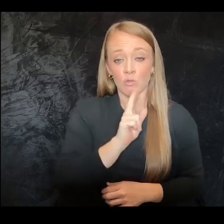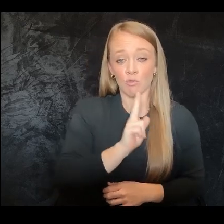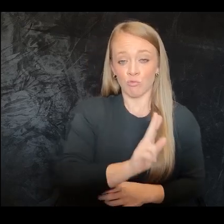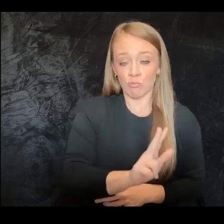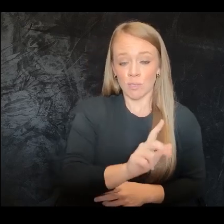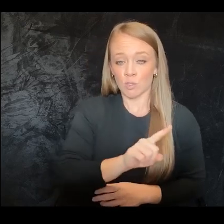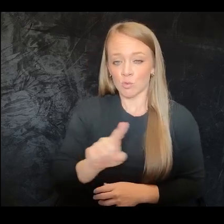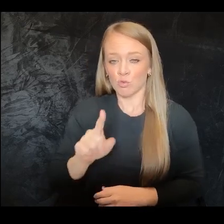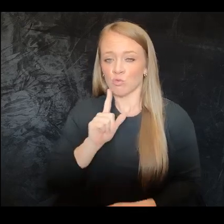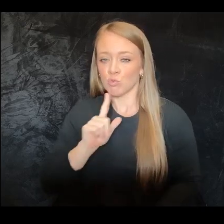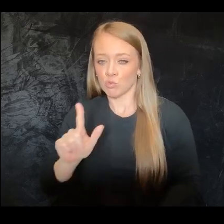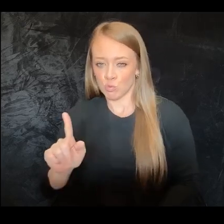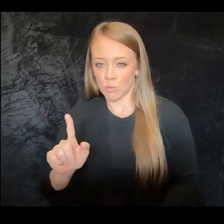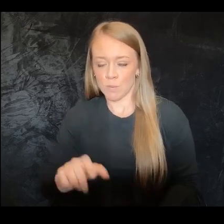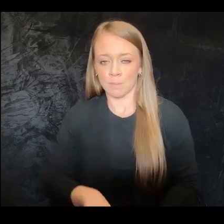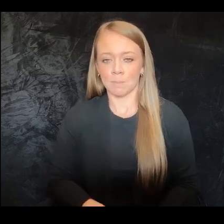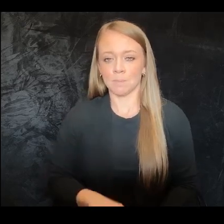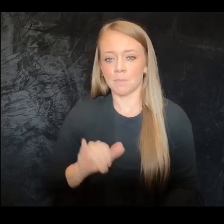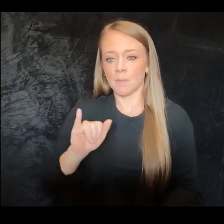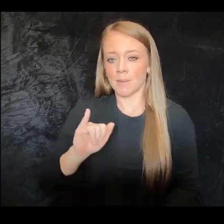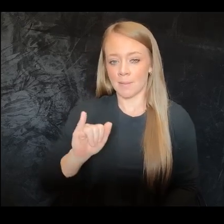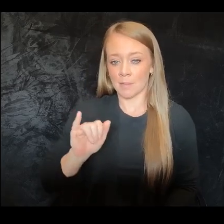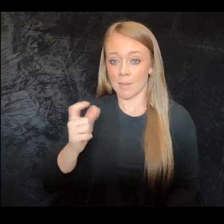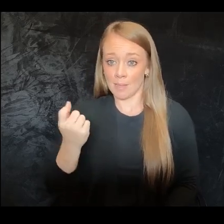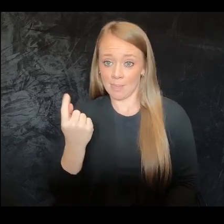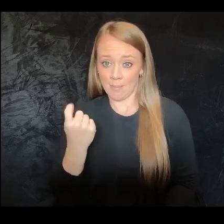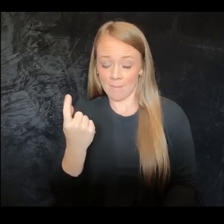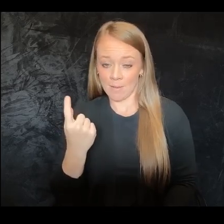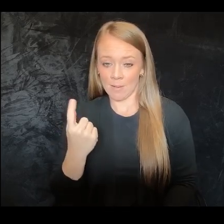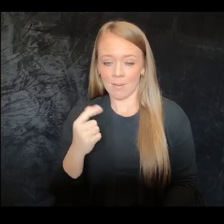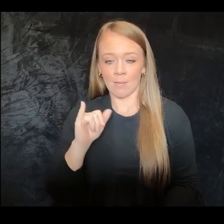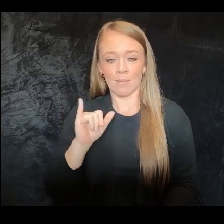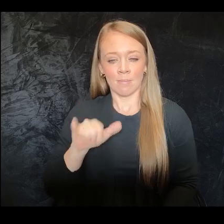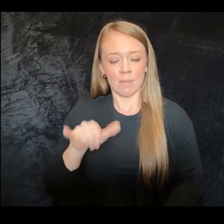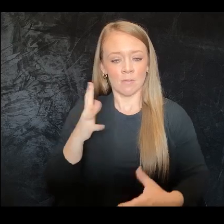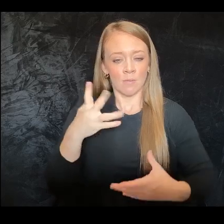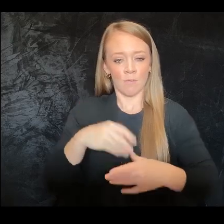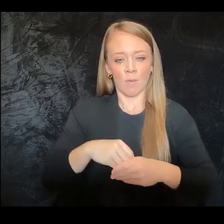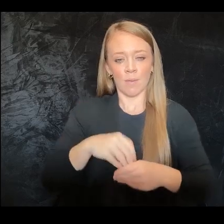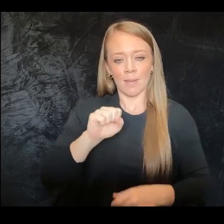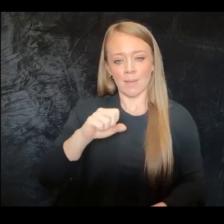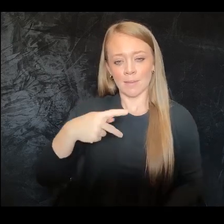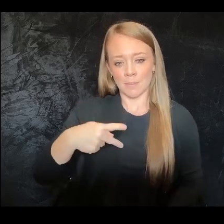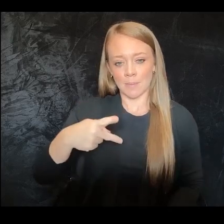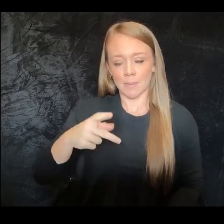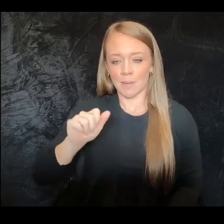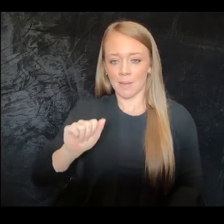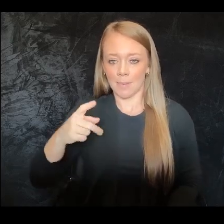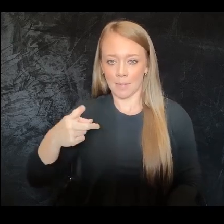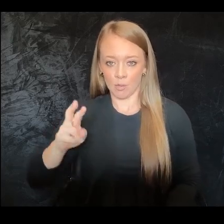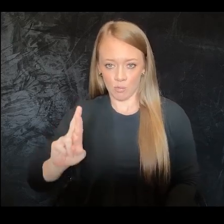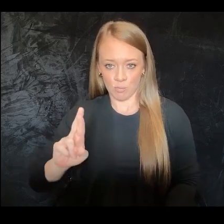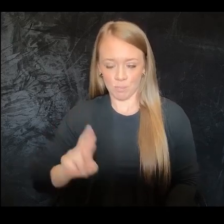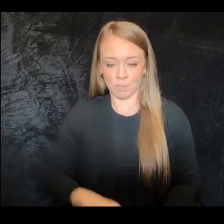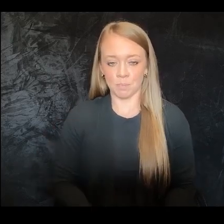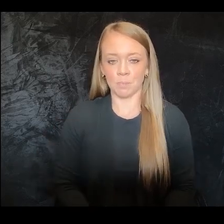to 21. Indicator 11 is part of the SPP